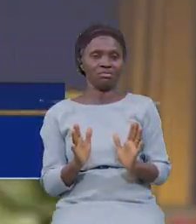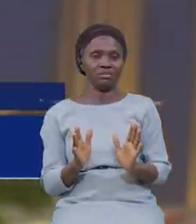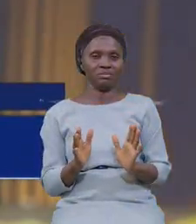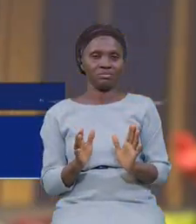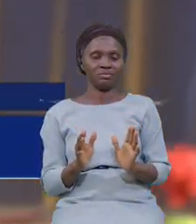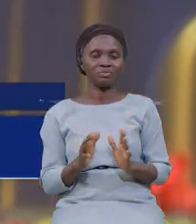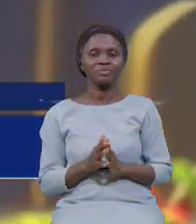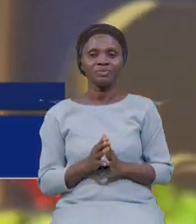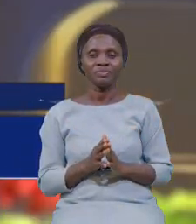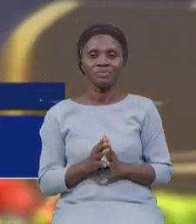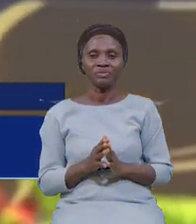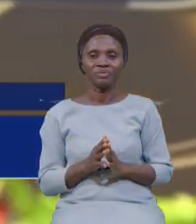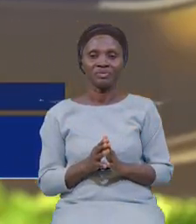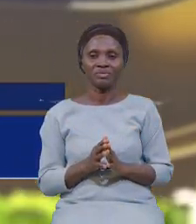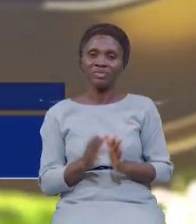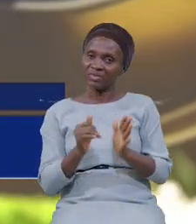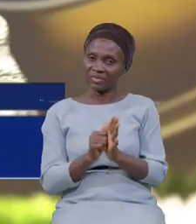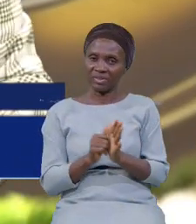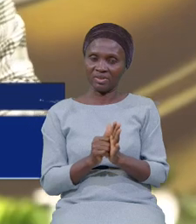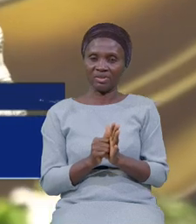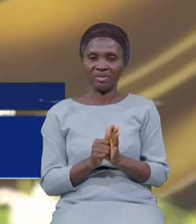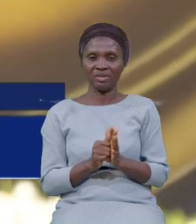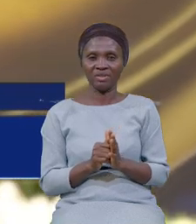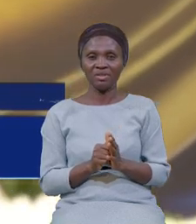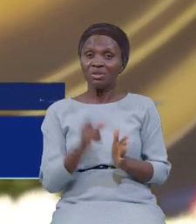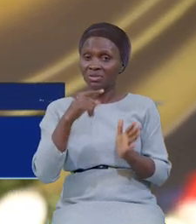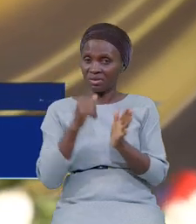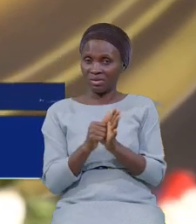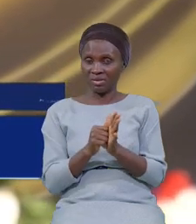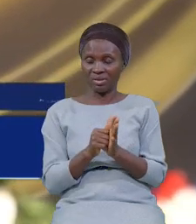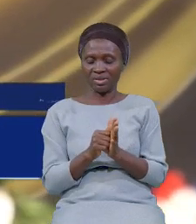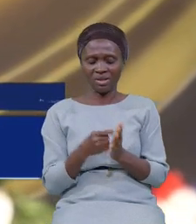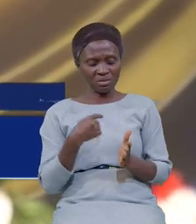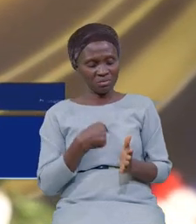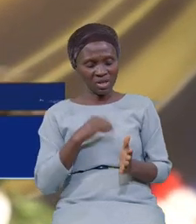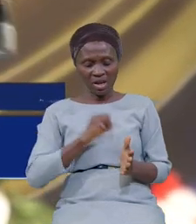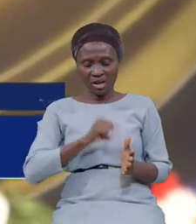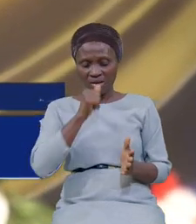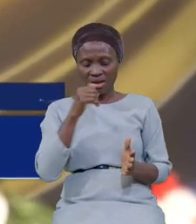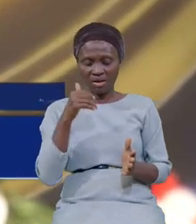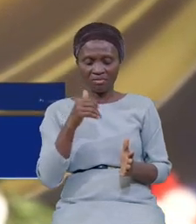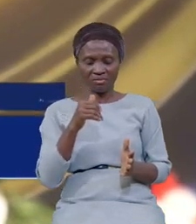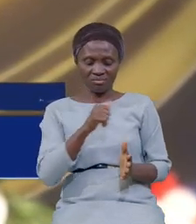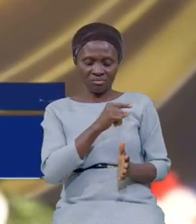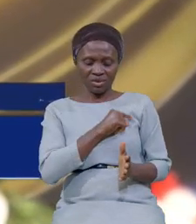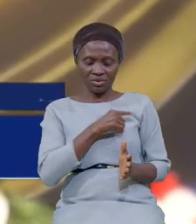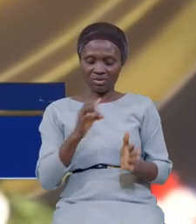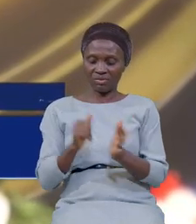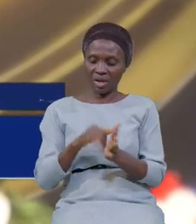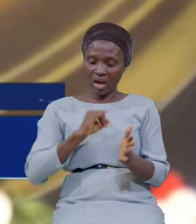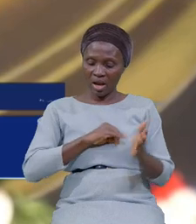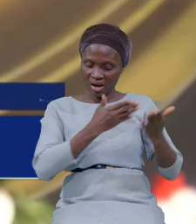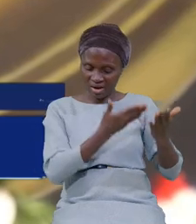say, I've been guilty of that. I carry my emotion on my nerves. Once I don't